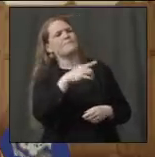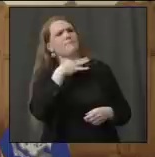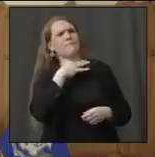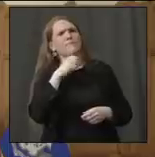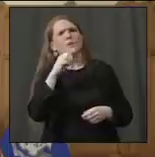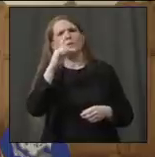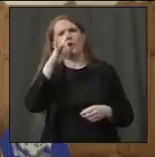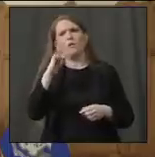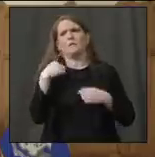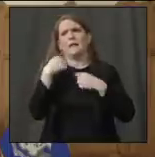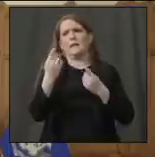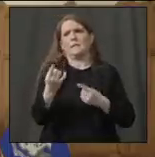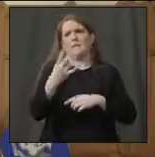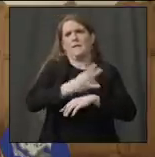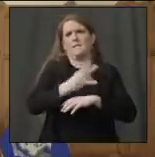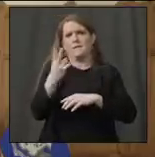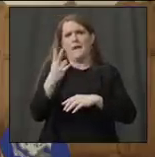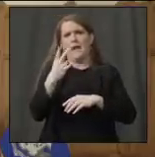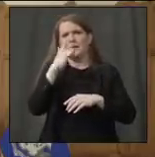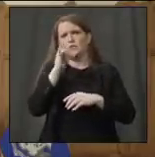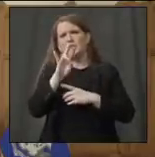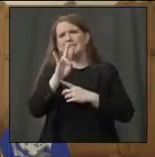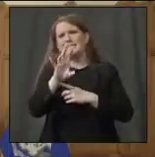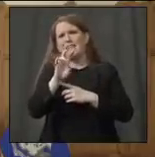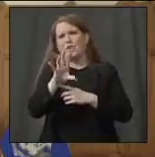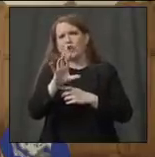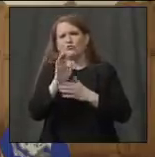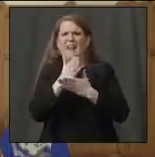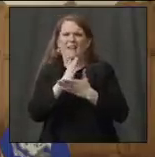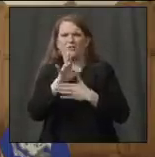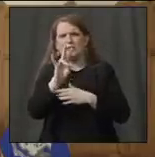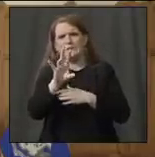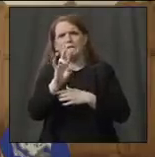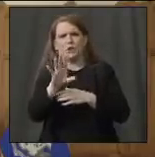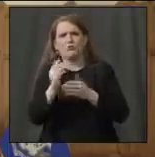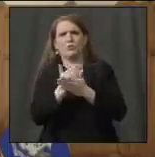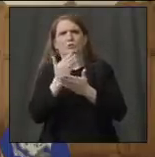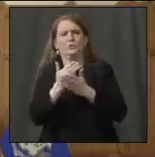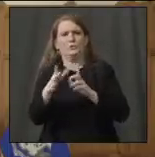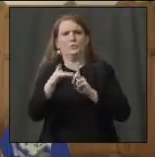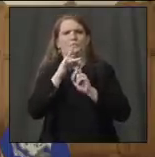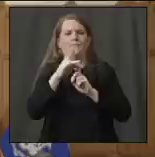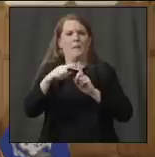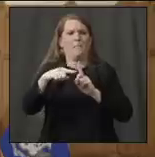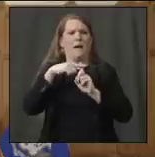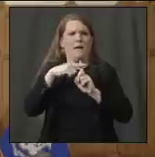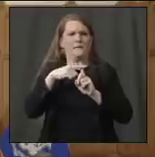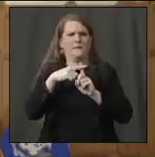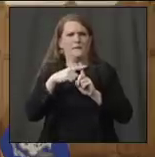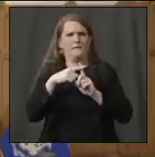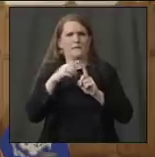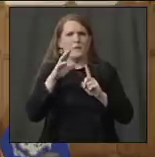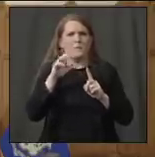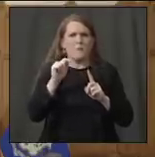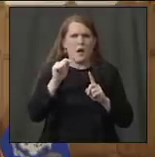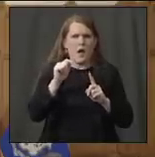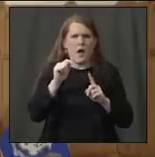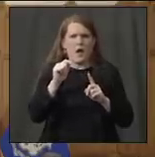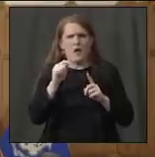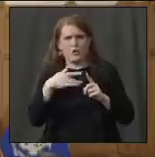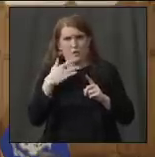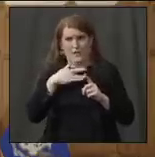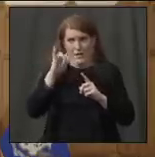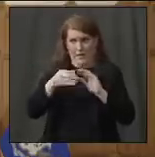for that average to come down, or are you discounting that because as you increase testing, you're also going to